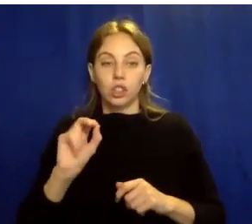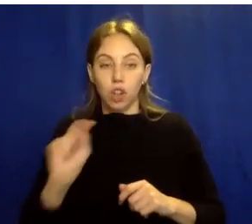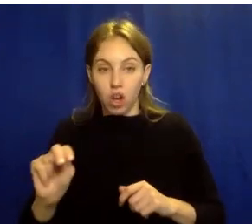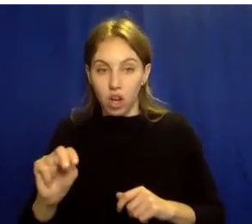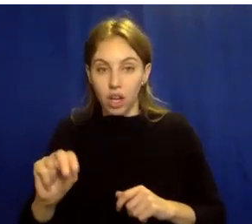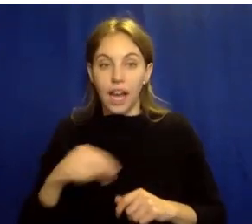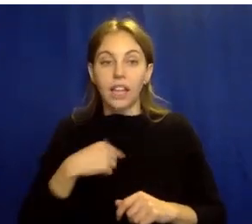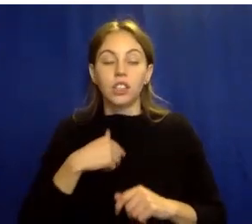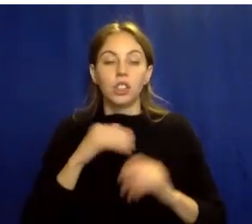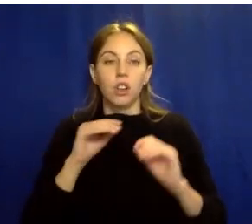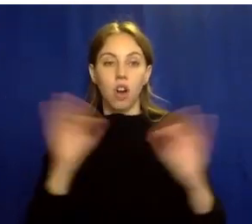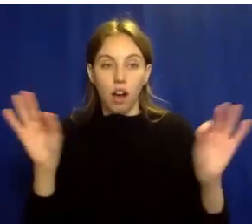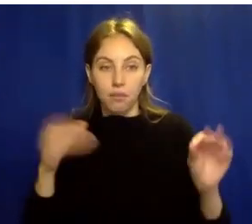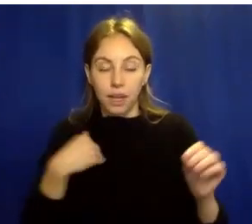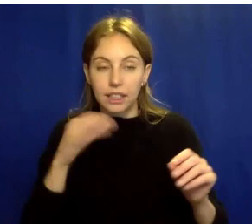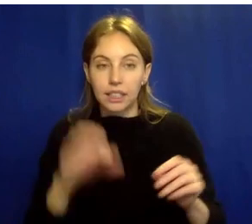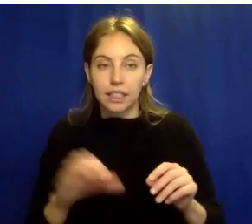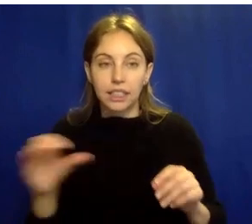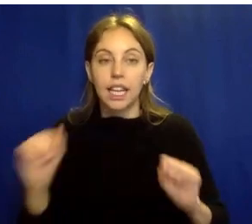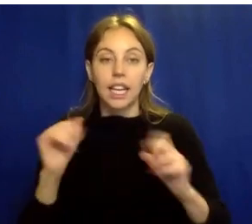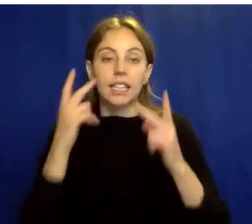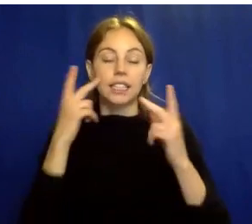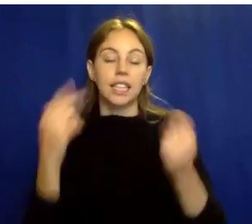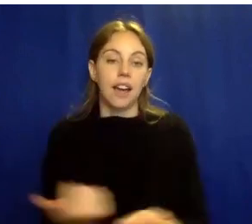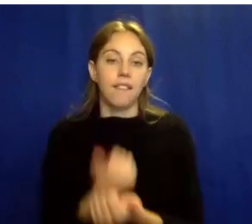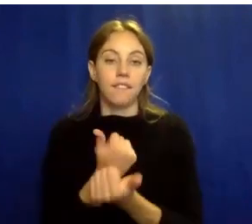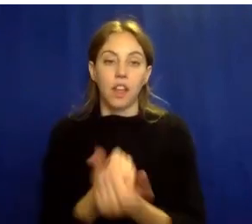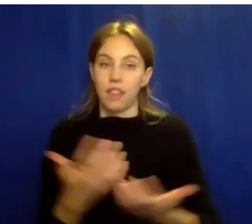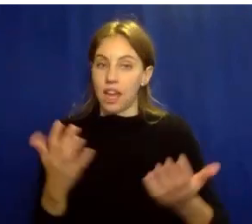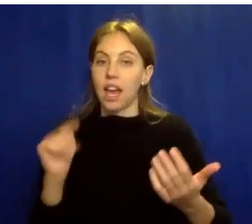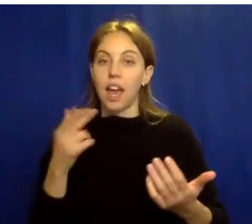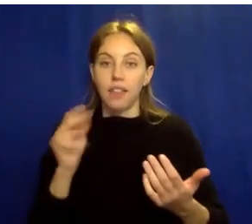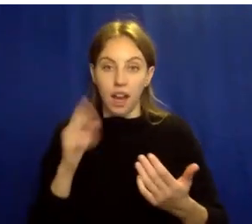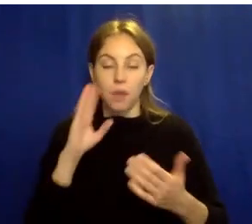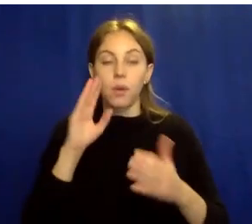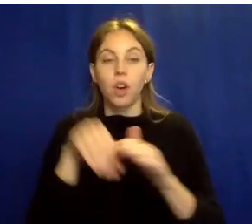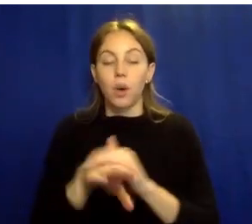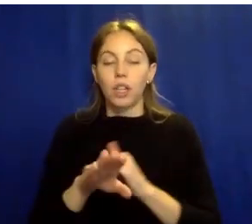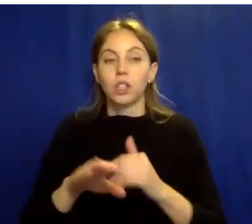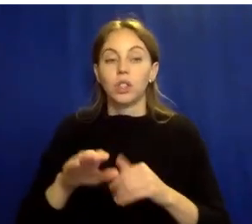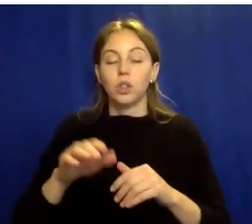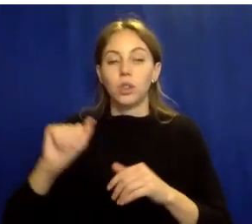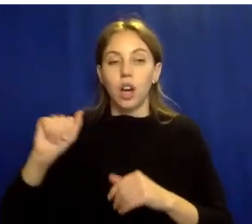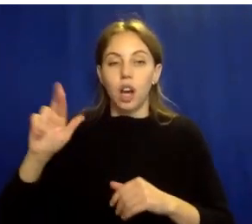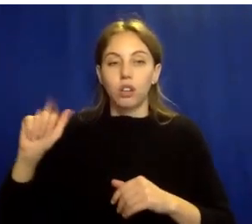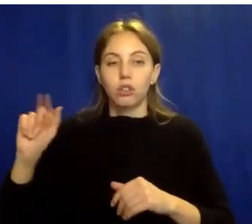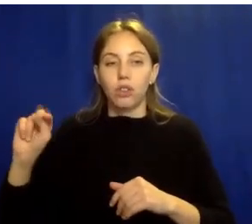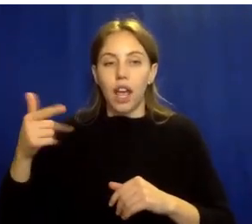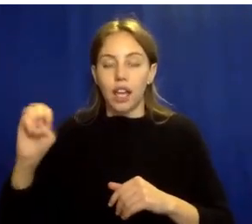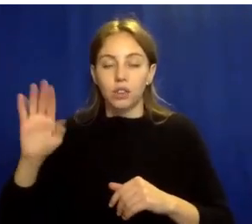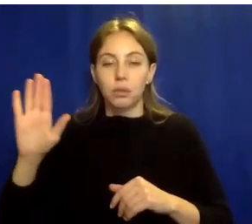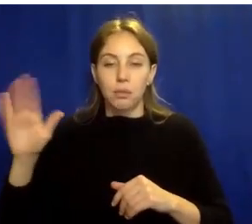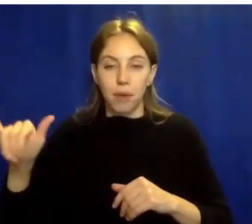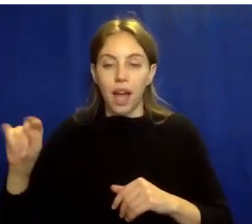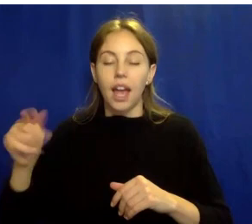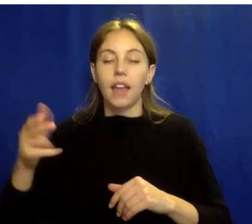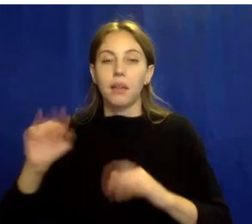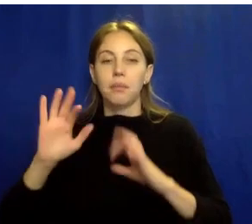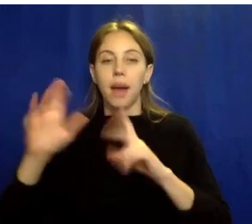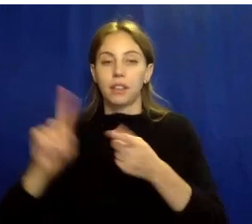off so that I can see everything again. And then I can go into arrange by and go back to my default